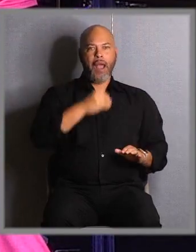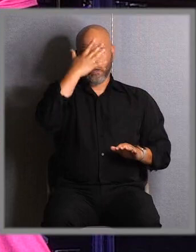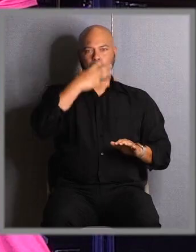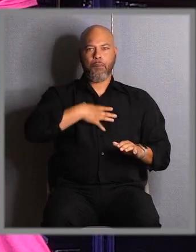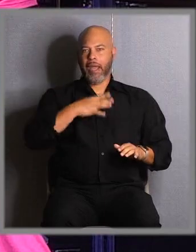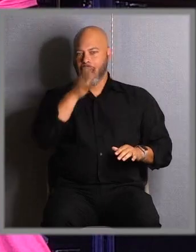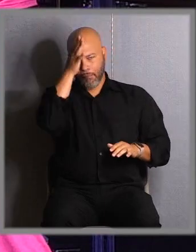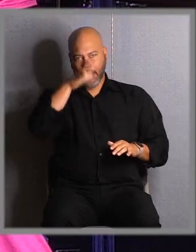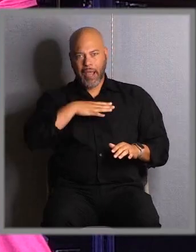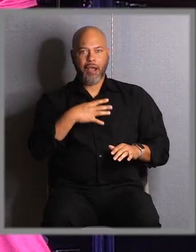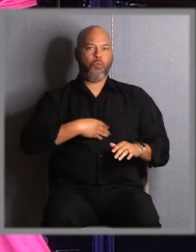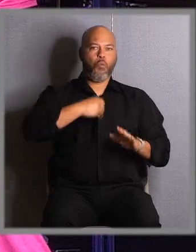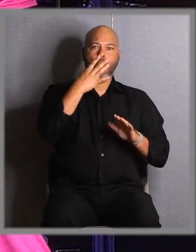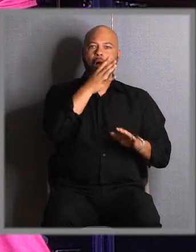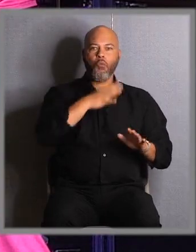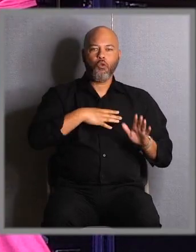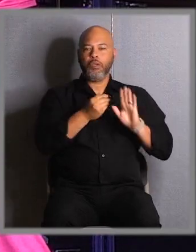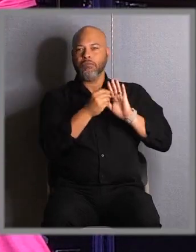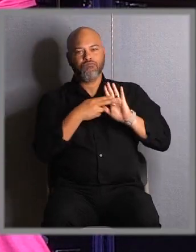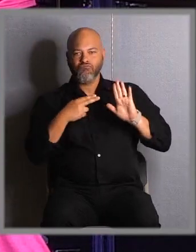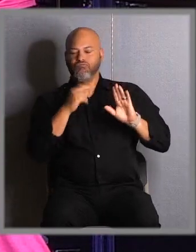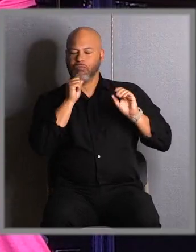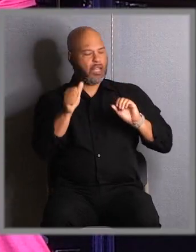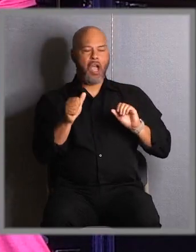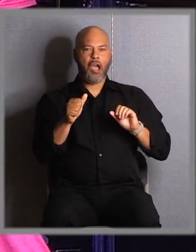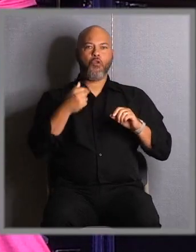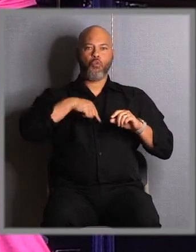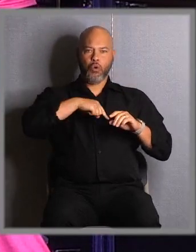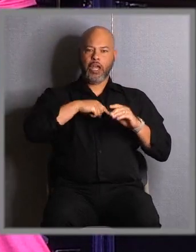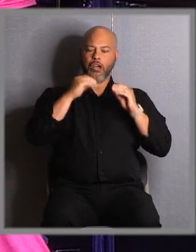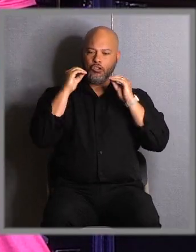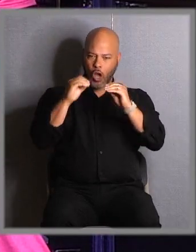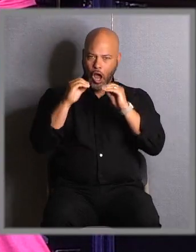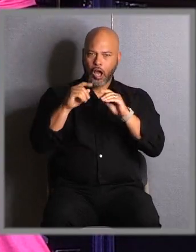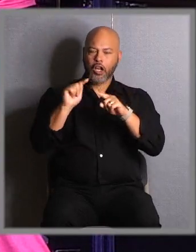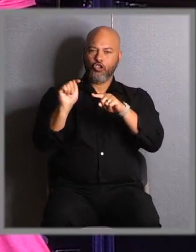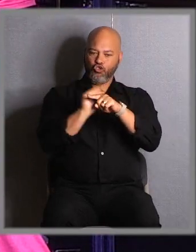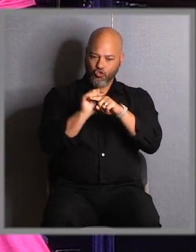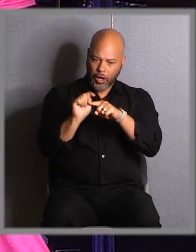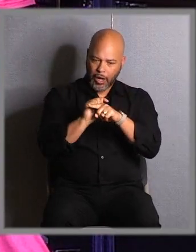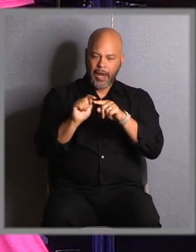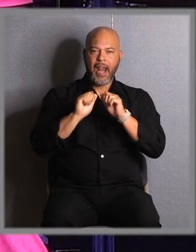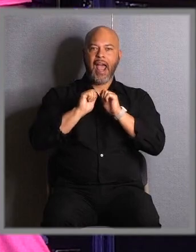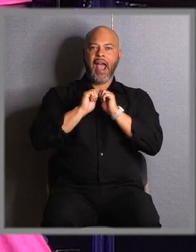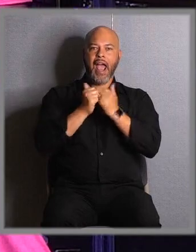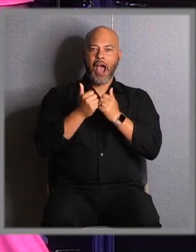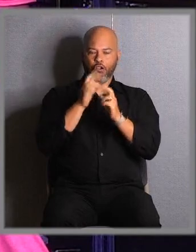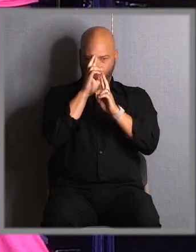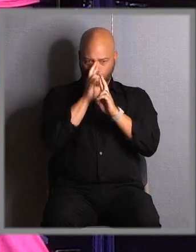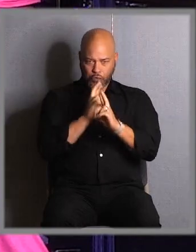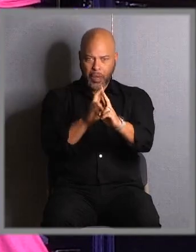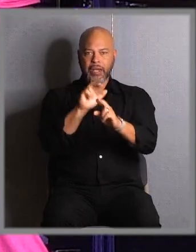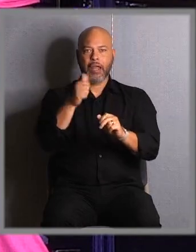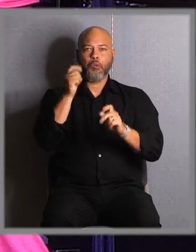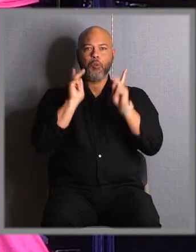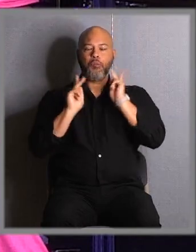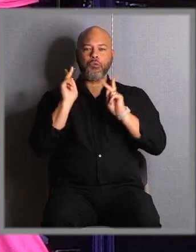no, ma'am. So I say that we have always been taught and trained how to be respectful.